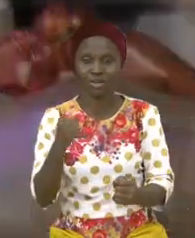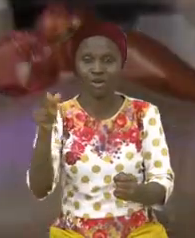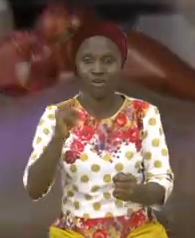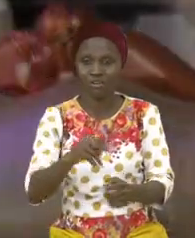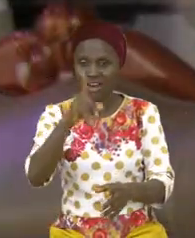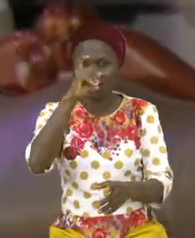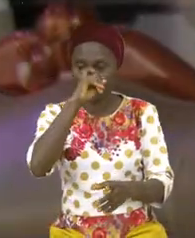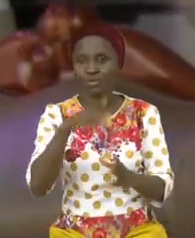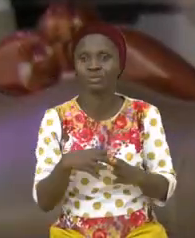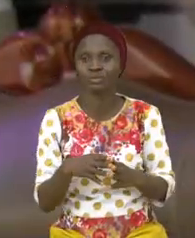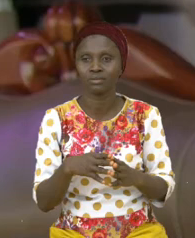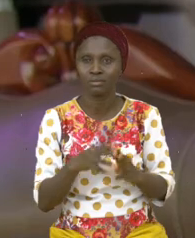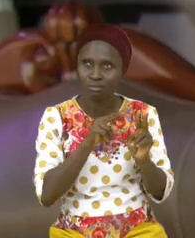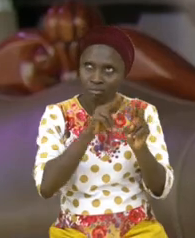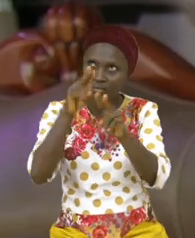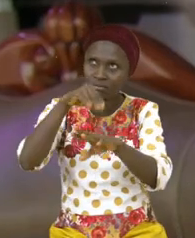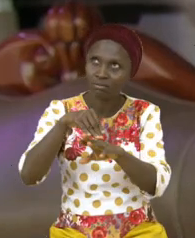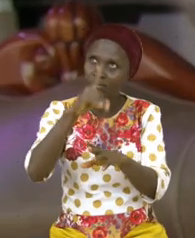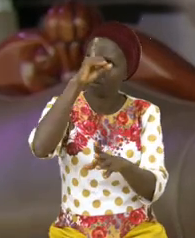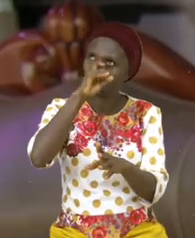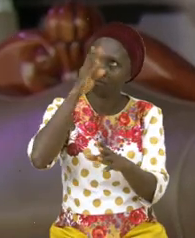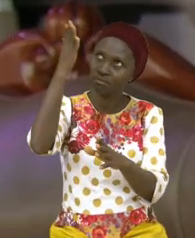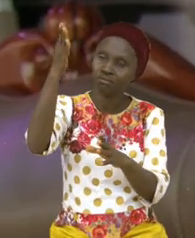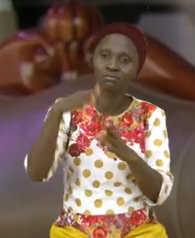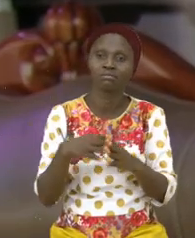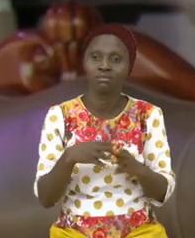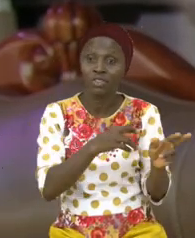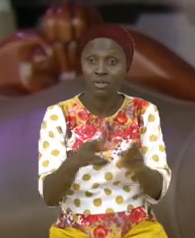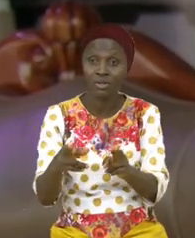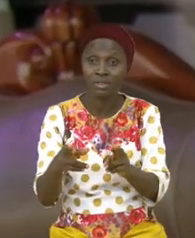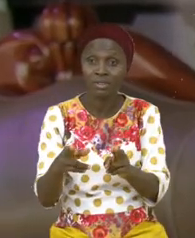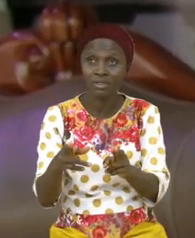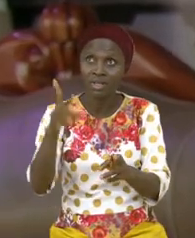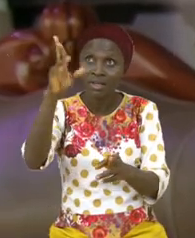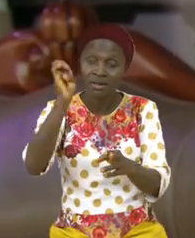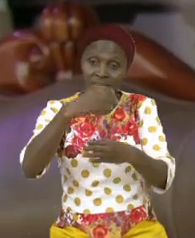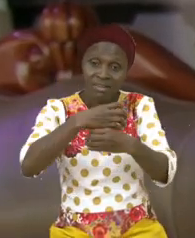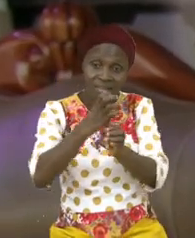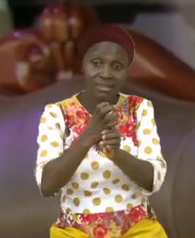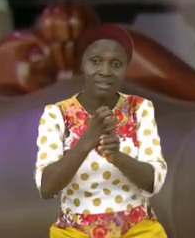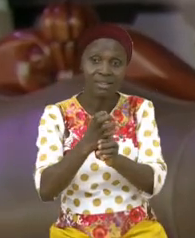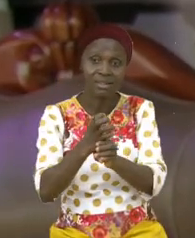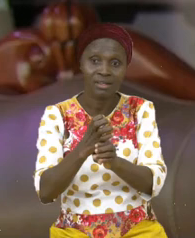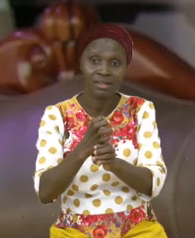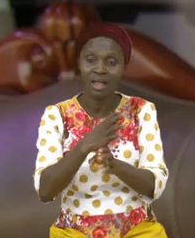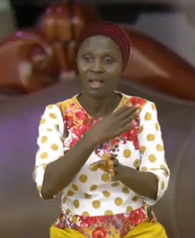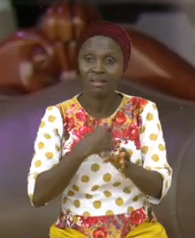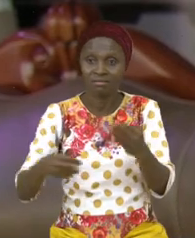eagle. Look at the eagle there. Already recreated,